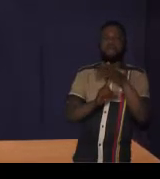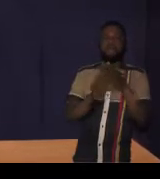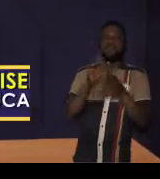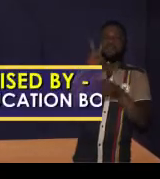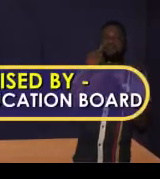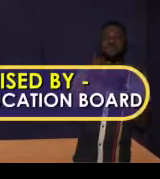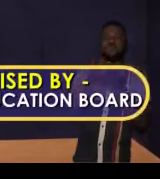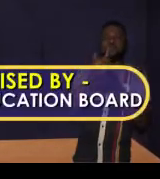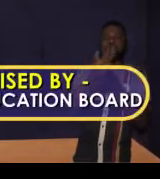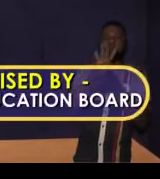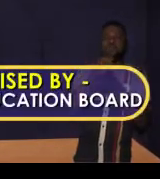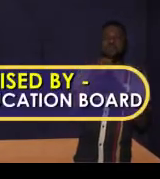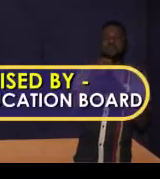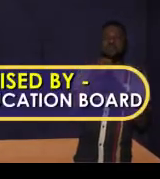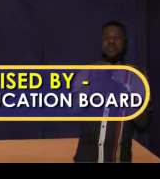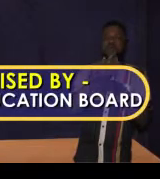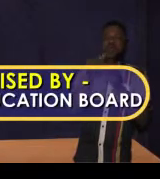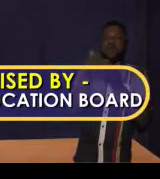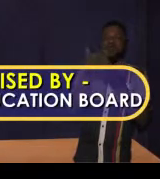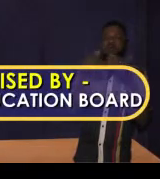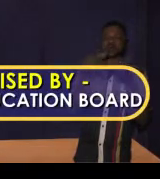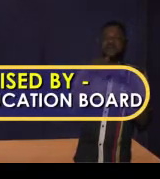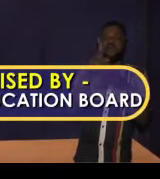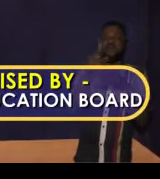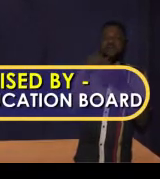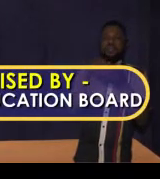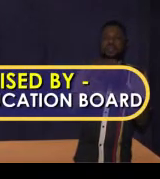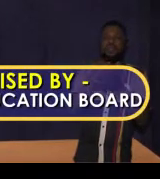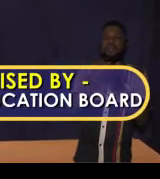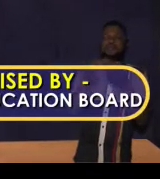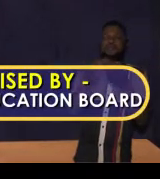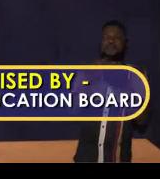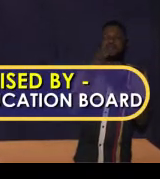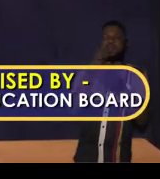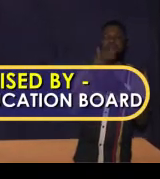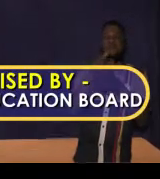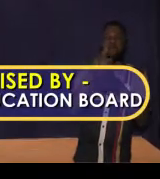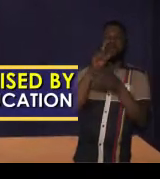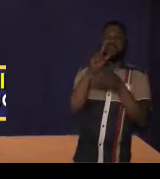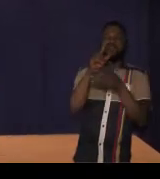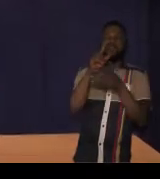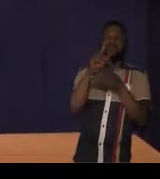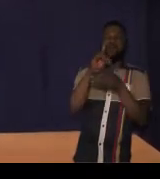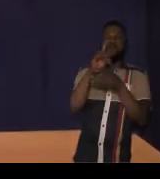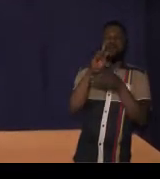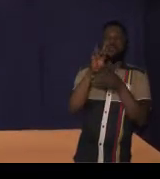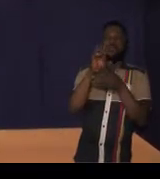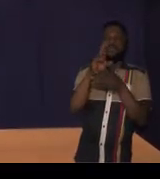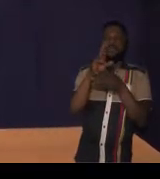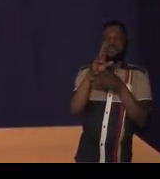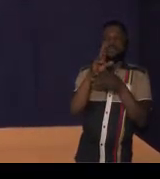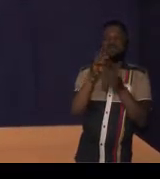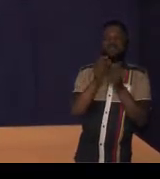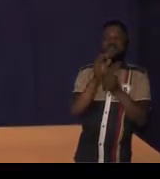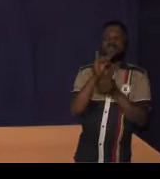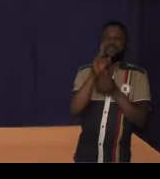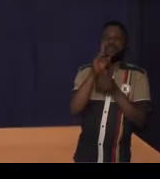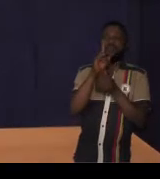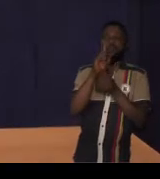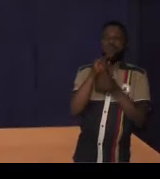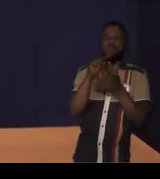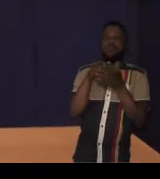top, 7,850 all over 1000, then multiplied by what you have here before, which